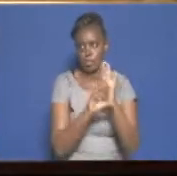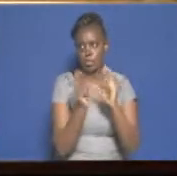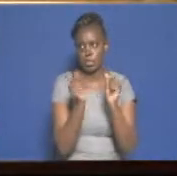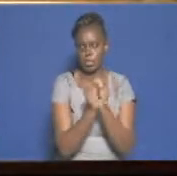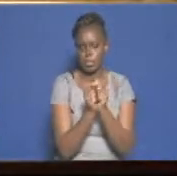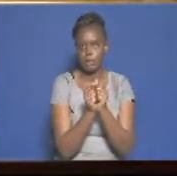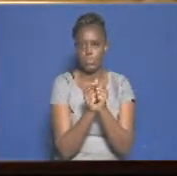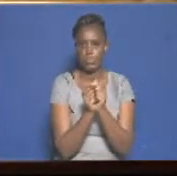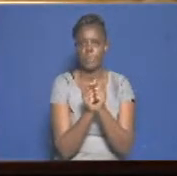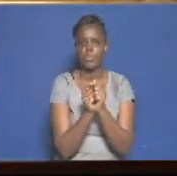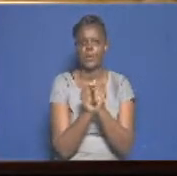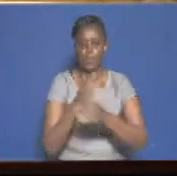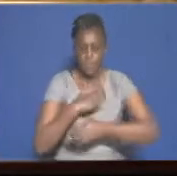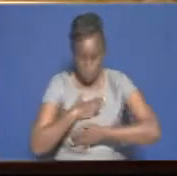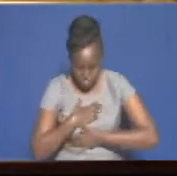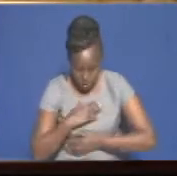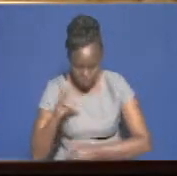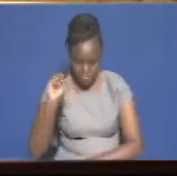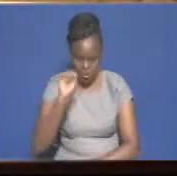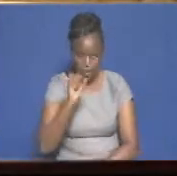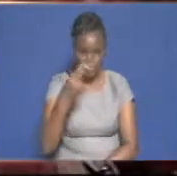2010. Honorable Shakil Shabir.